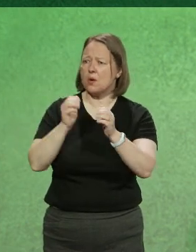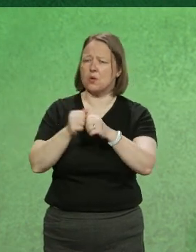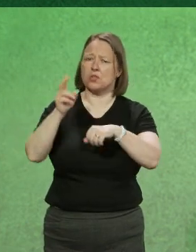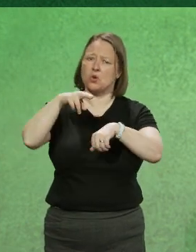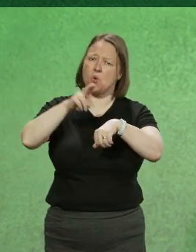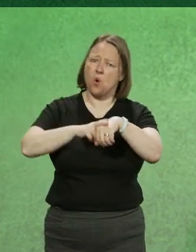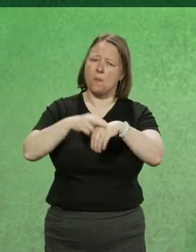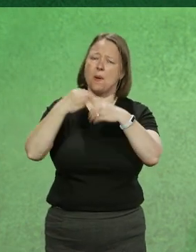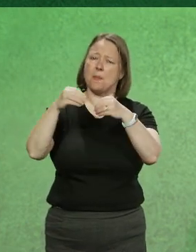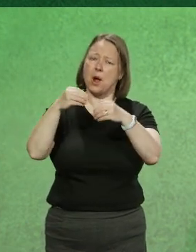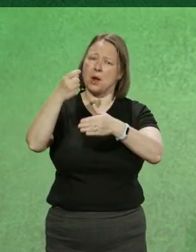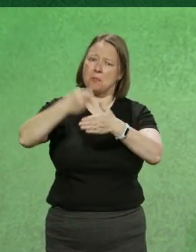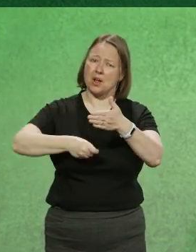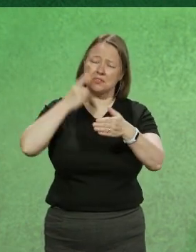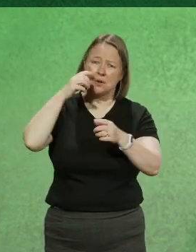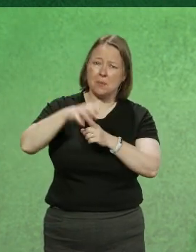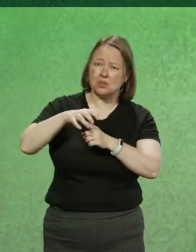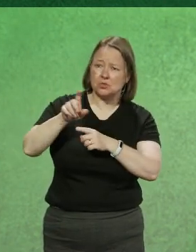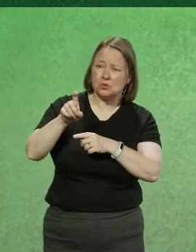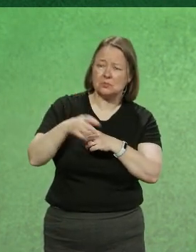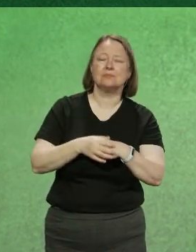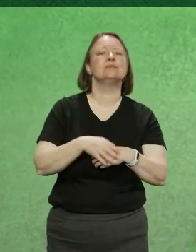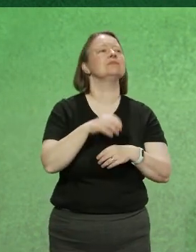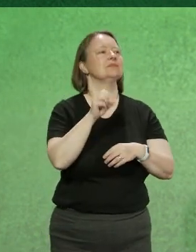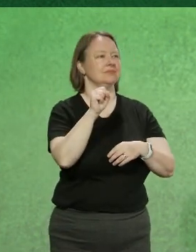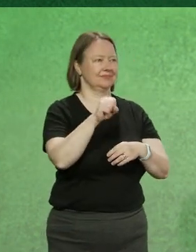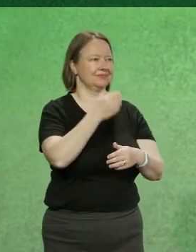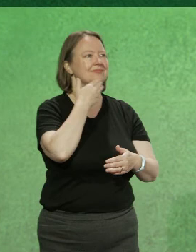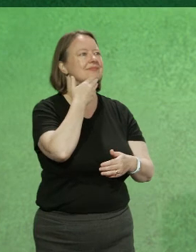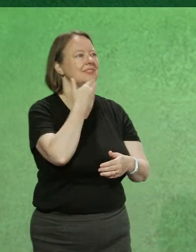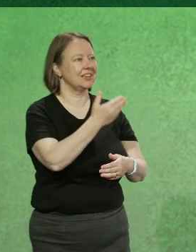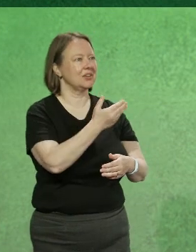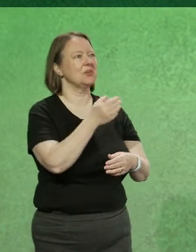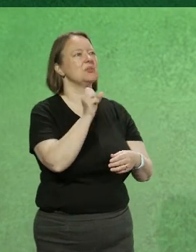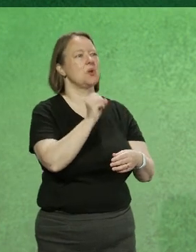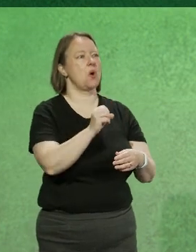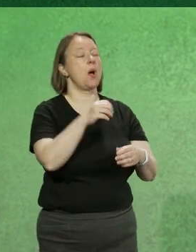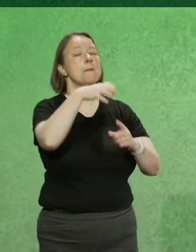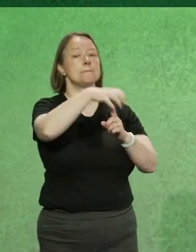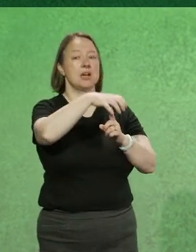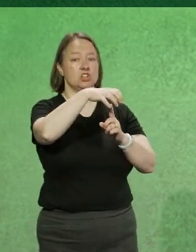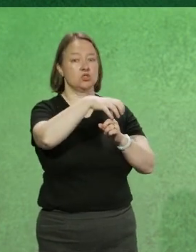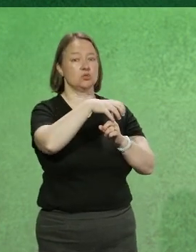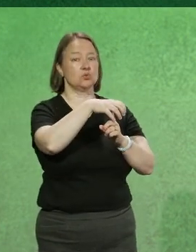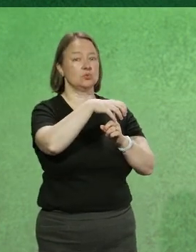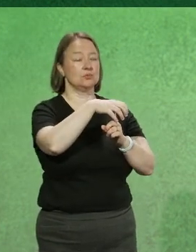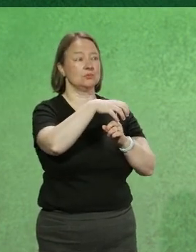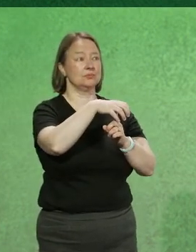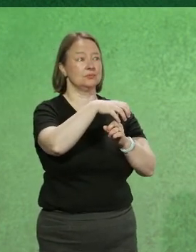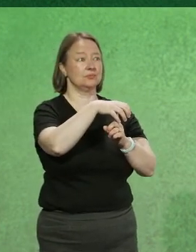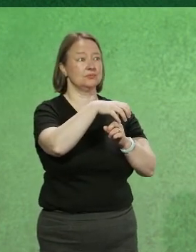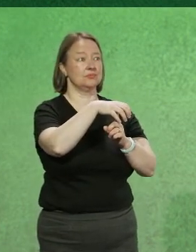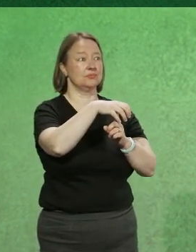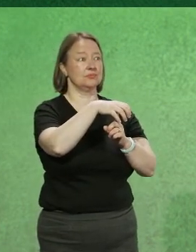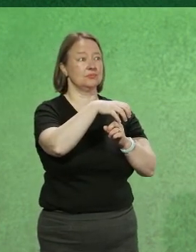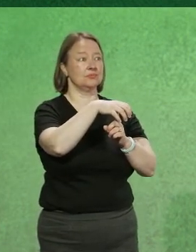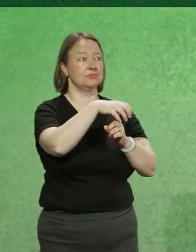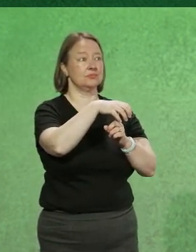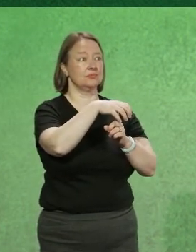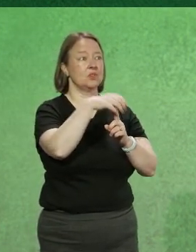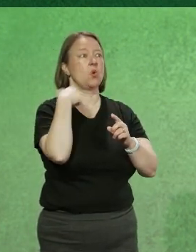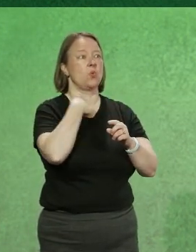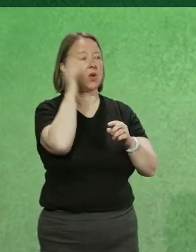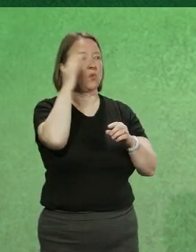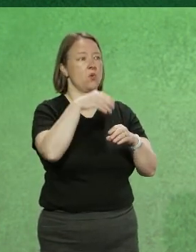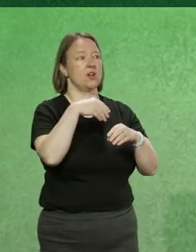market price of mushrooms? Yeah, thank you. So mushrooms, we will be selling,